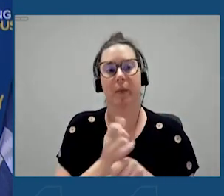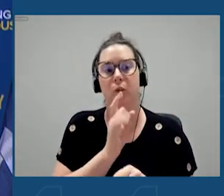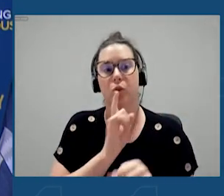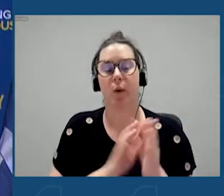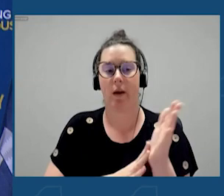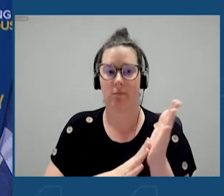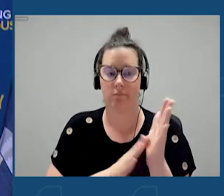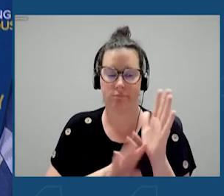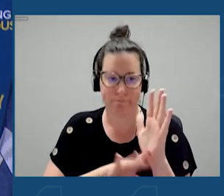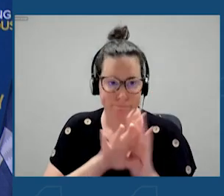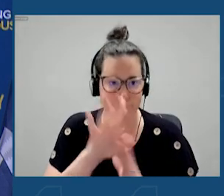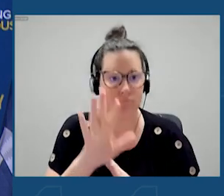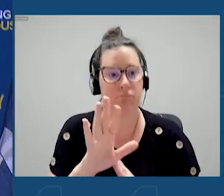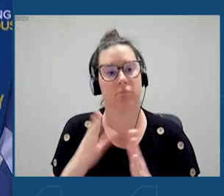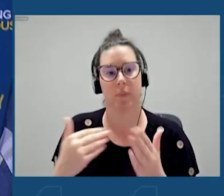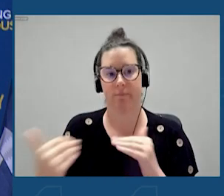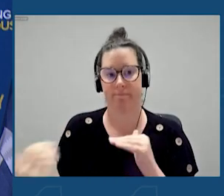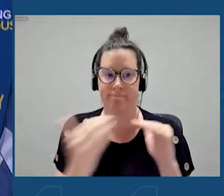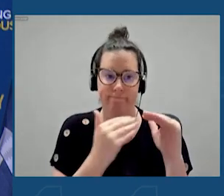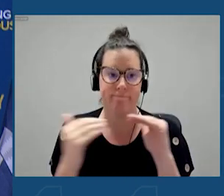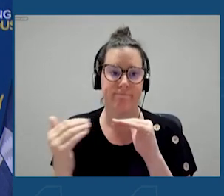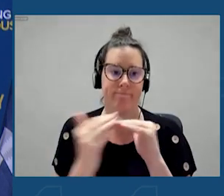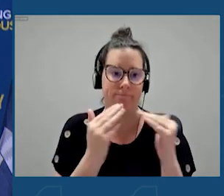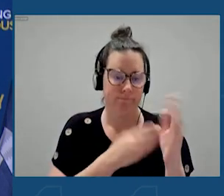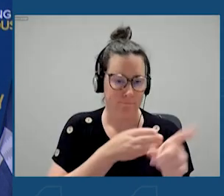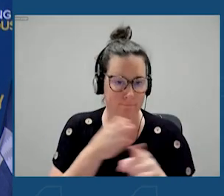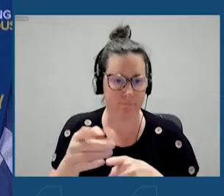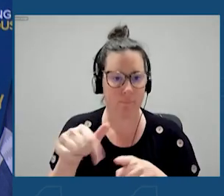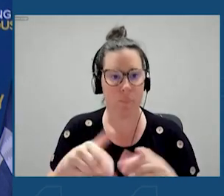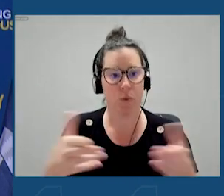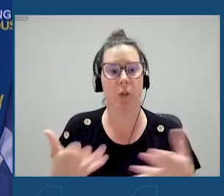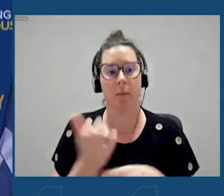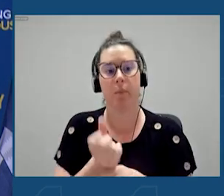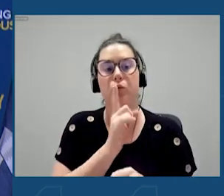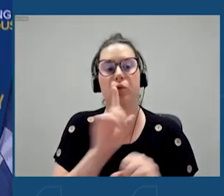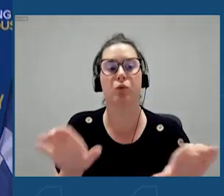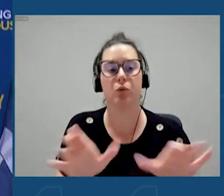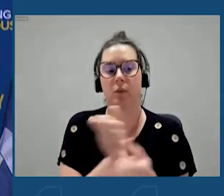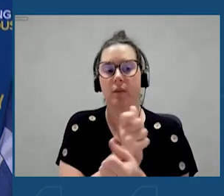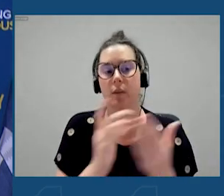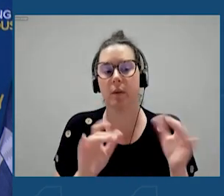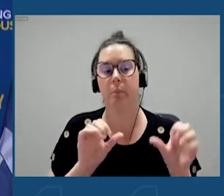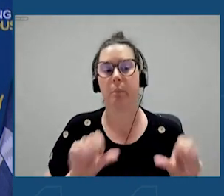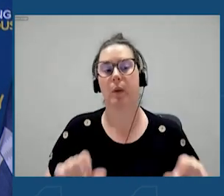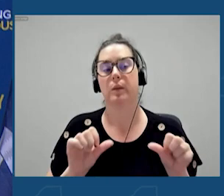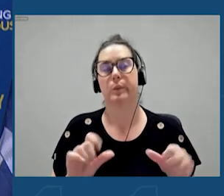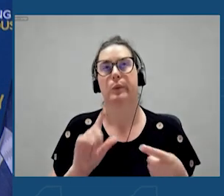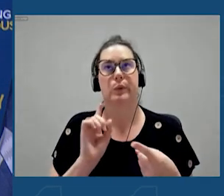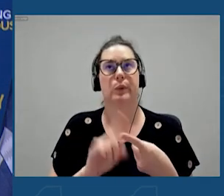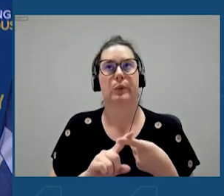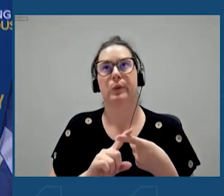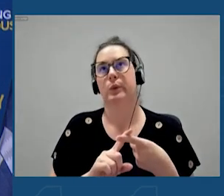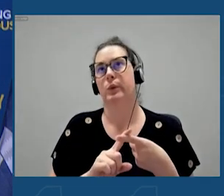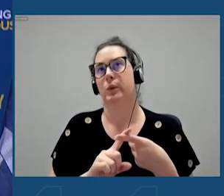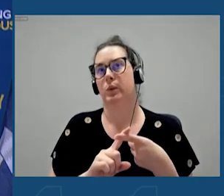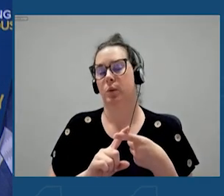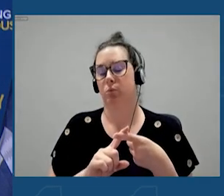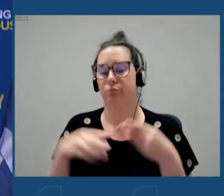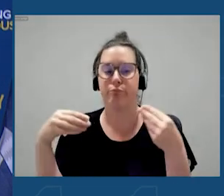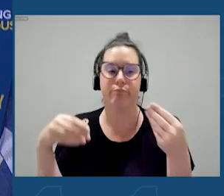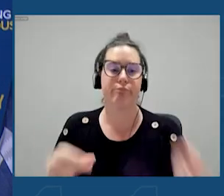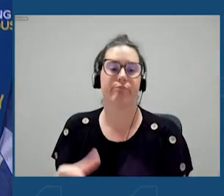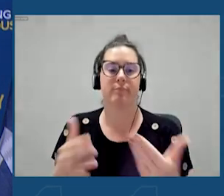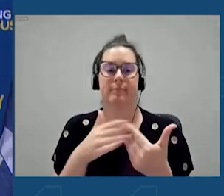equitable cannabis industry here, you know, we want to make sure we do everything possible to just make it a lot easier. And I